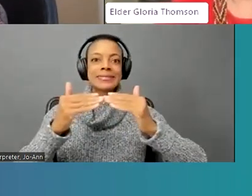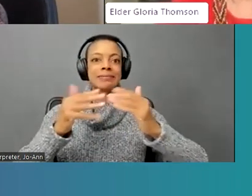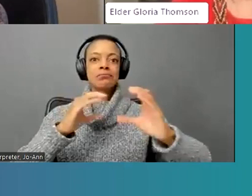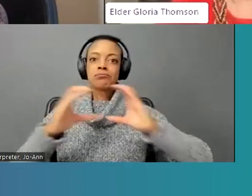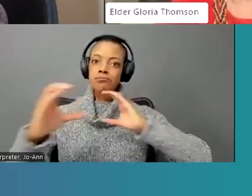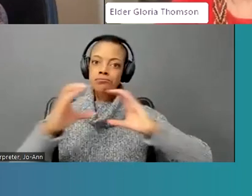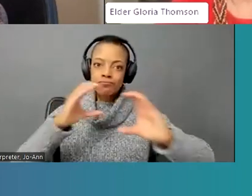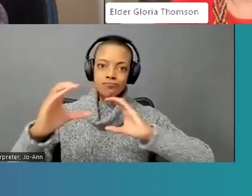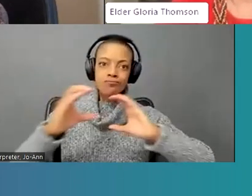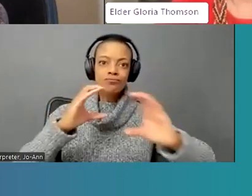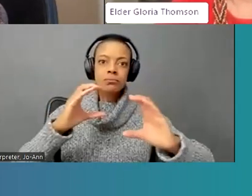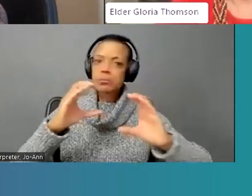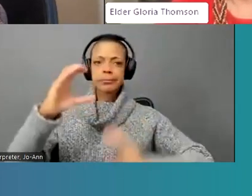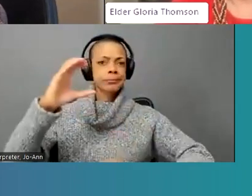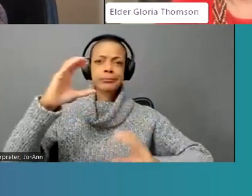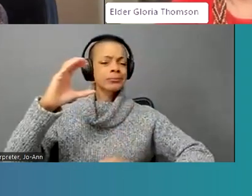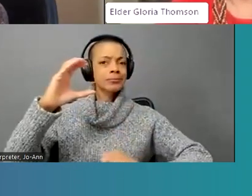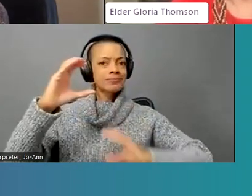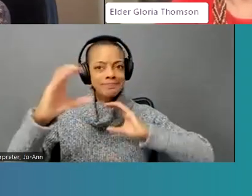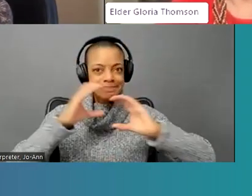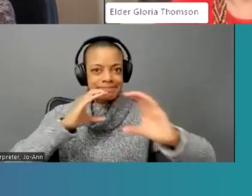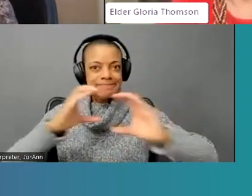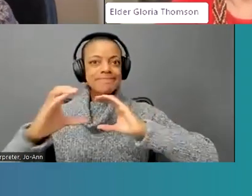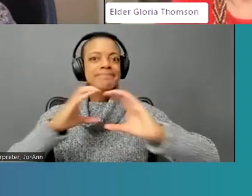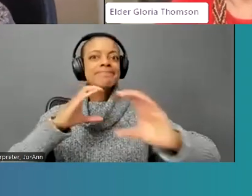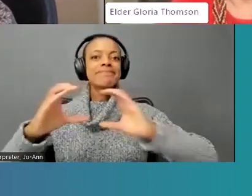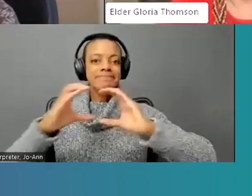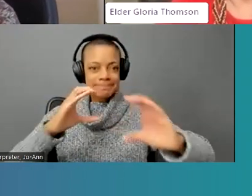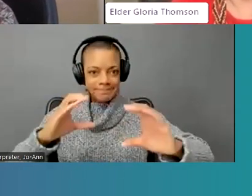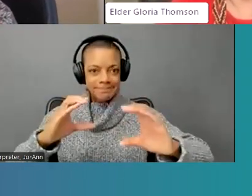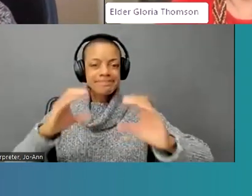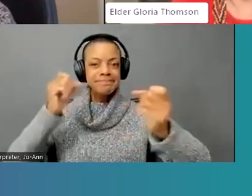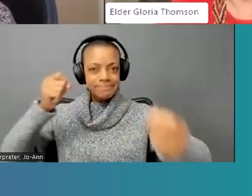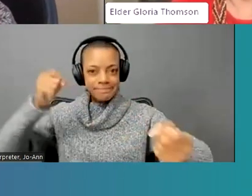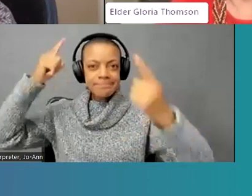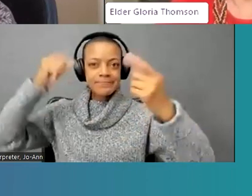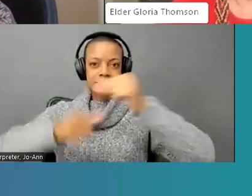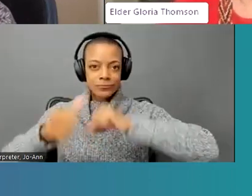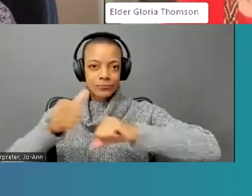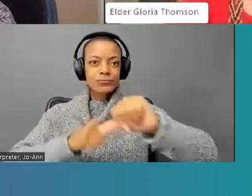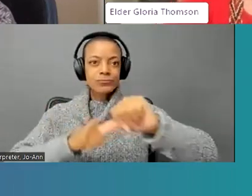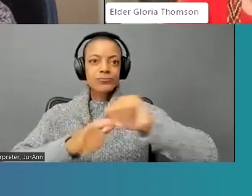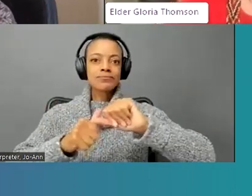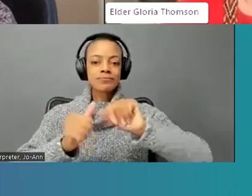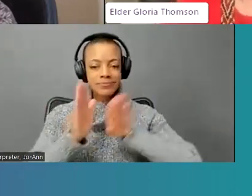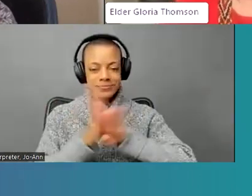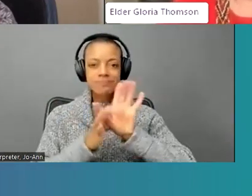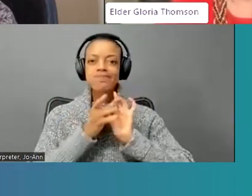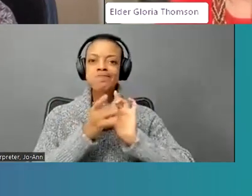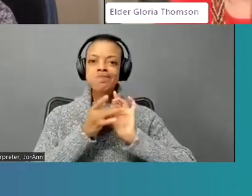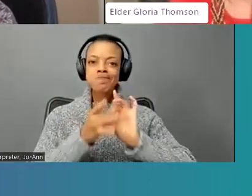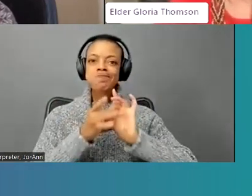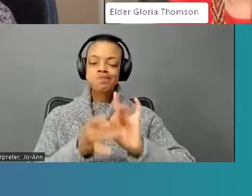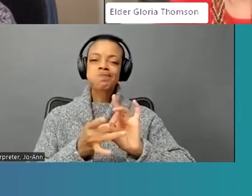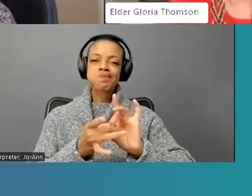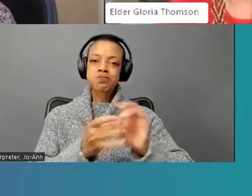and come to a real understanding of who we are and how we're to build this relationship, you know,